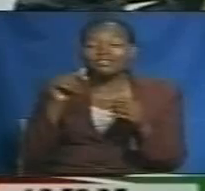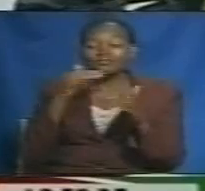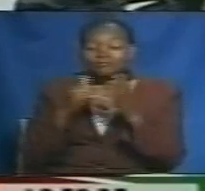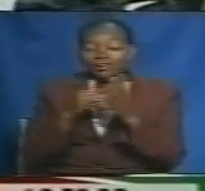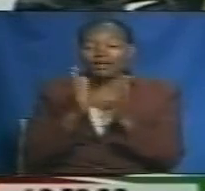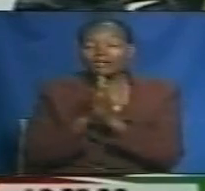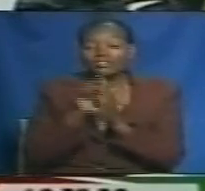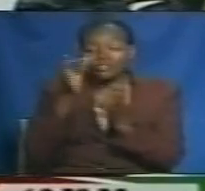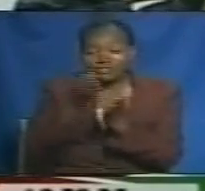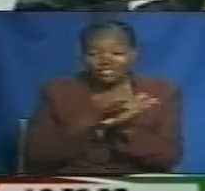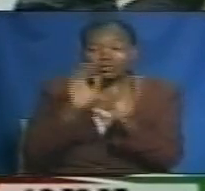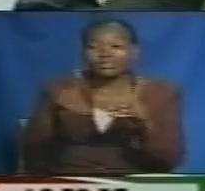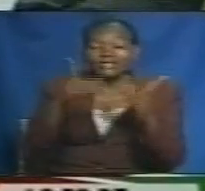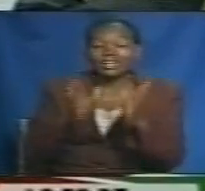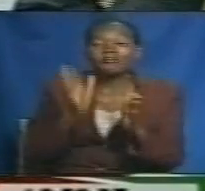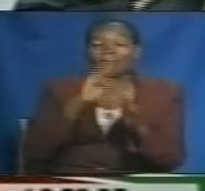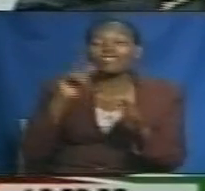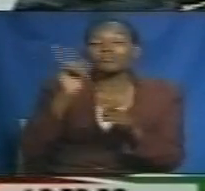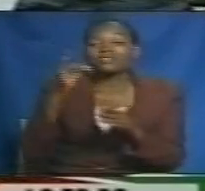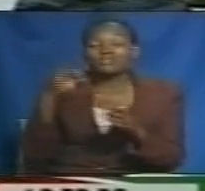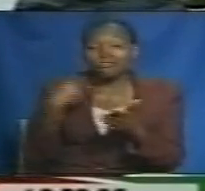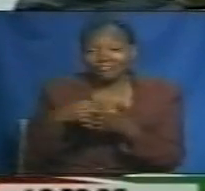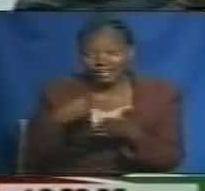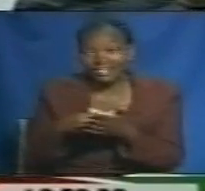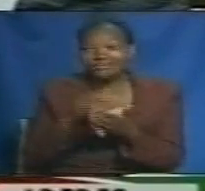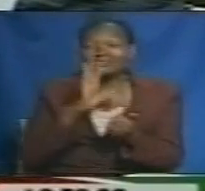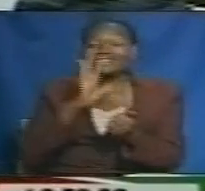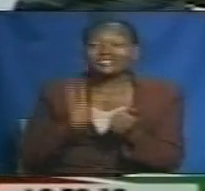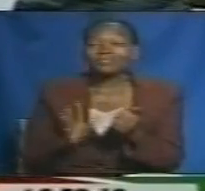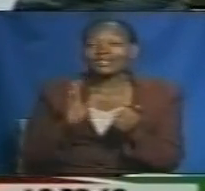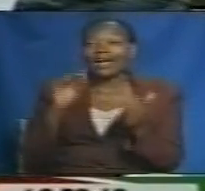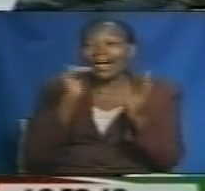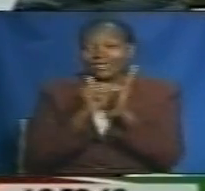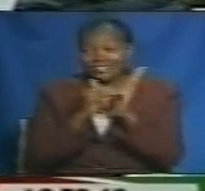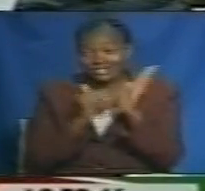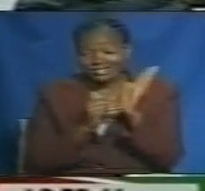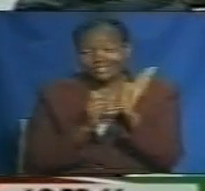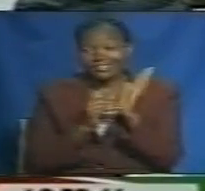condemned Unimix remains. Judy Kosgei, Citizen Live at 9.